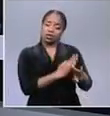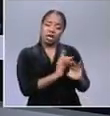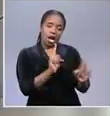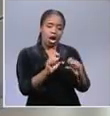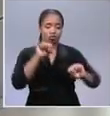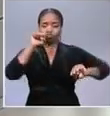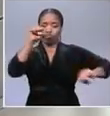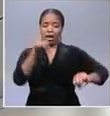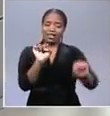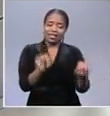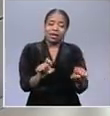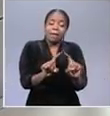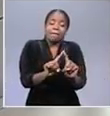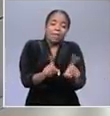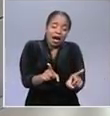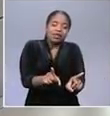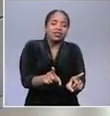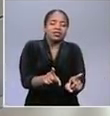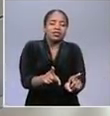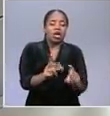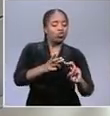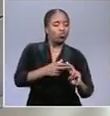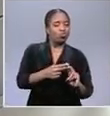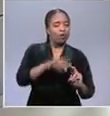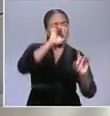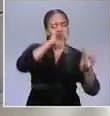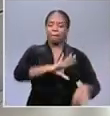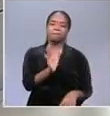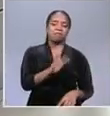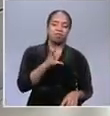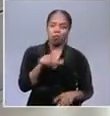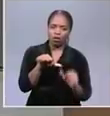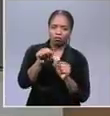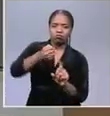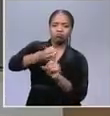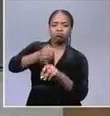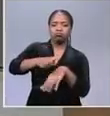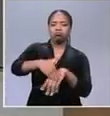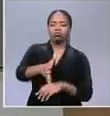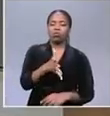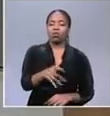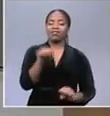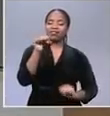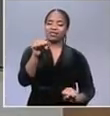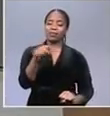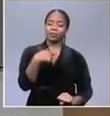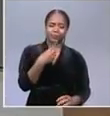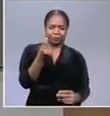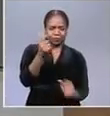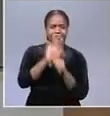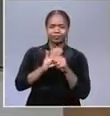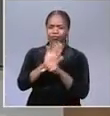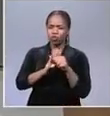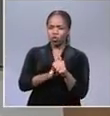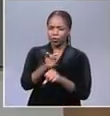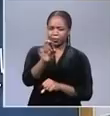It's something that may not happen. They've actually referred the matter for arbitration. And just a quick bit of context for you here,